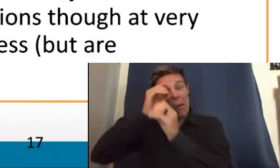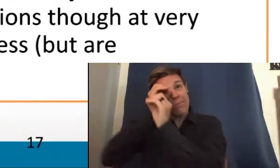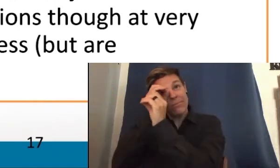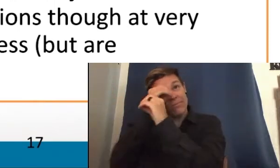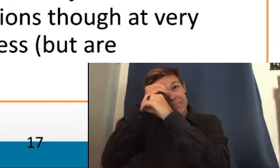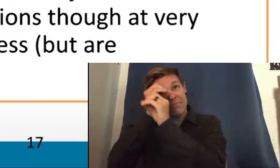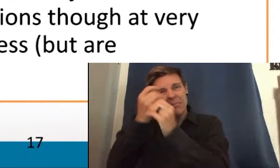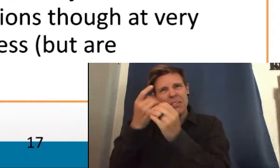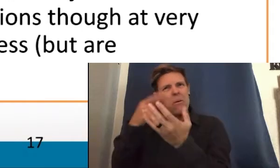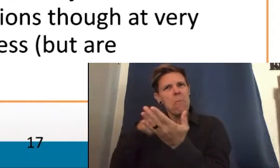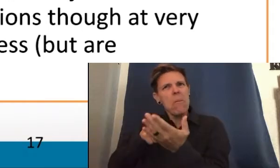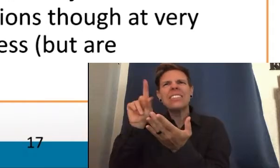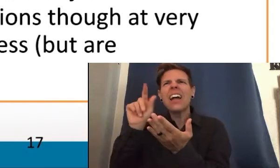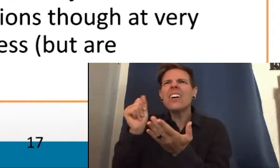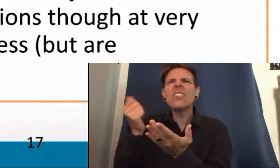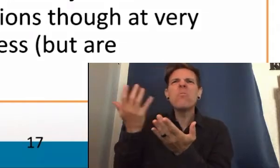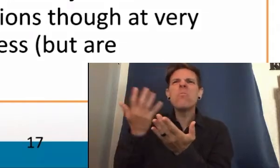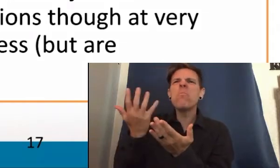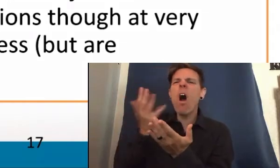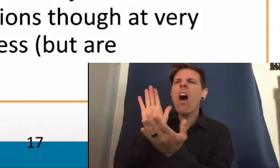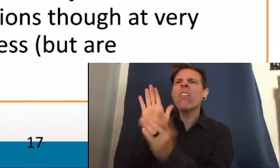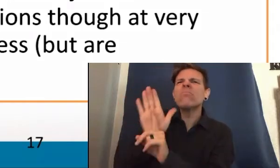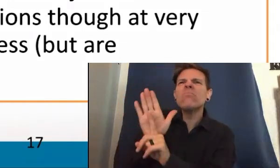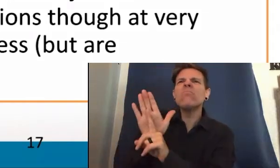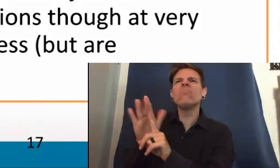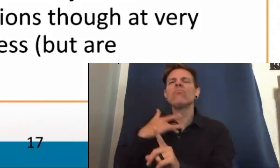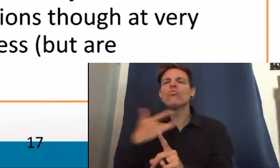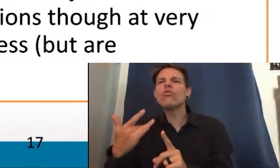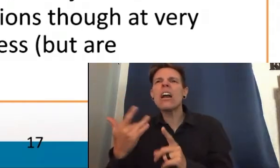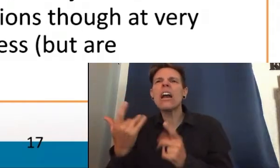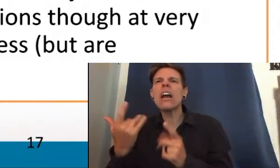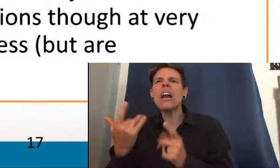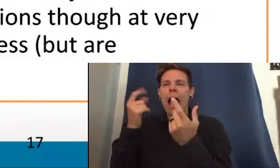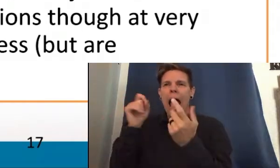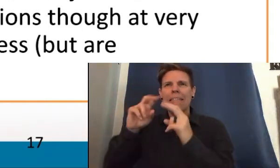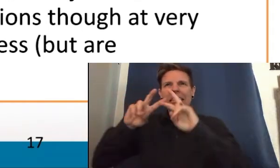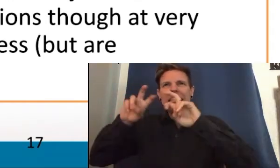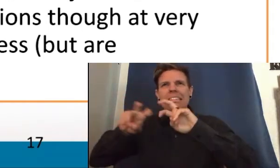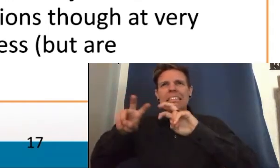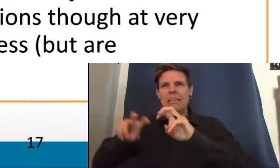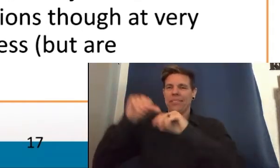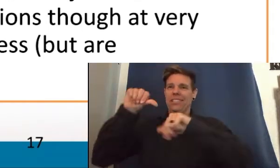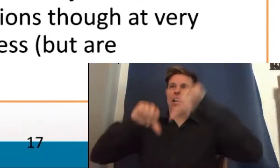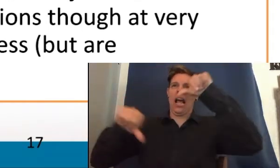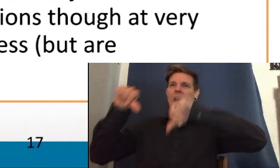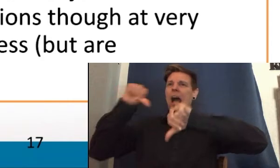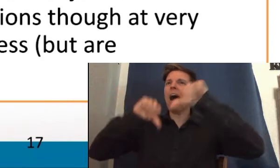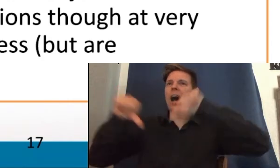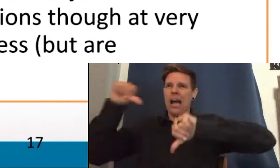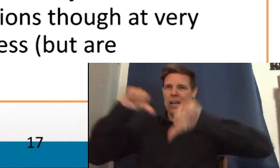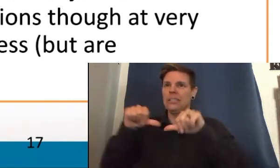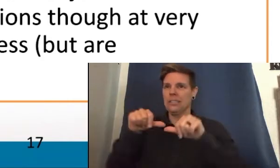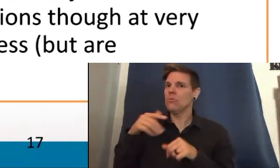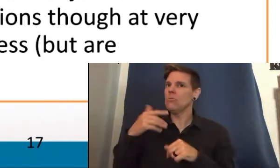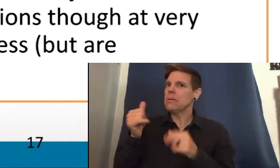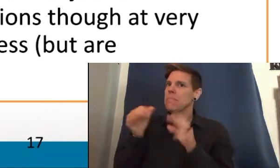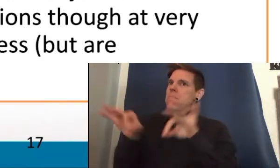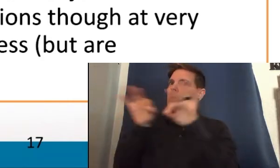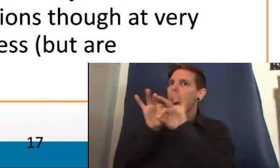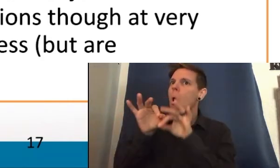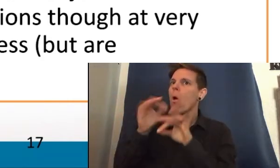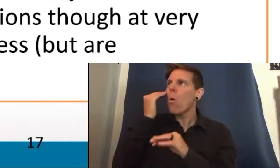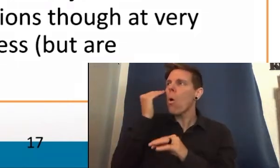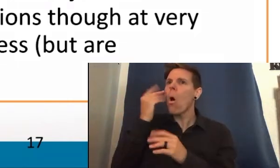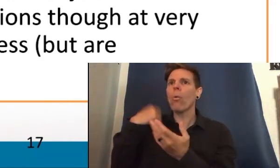variant they have. But we do have a sampling, and it's important to note that this sampling is sort of looking in the rearview mirror. So the results, just by virtue